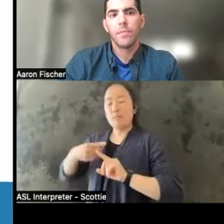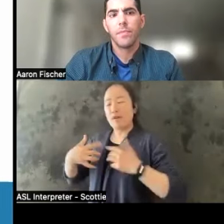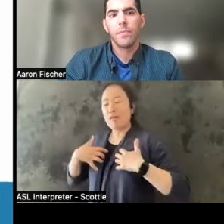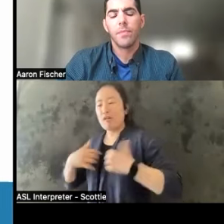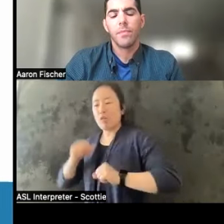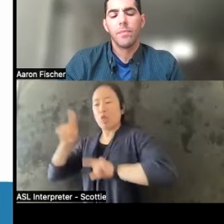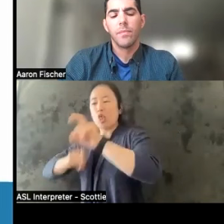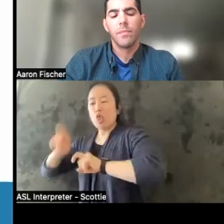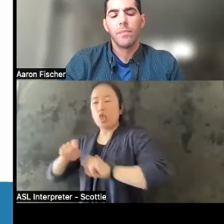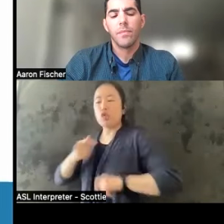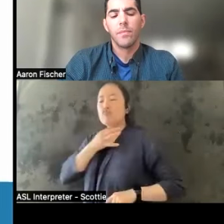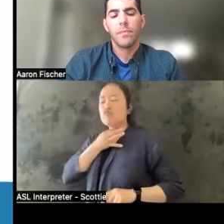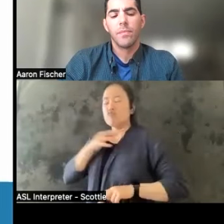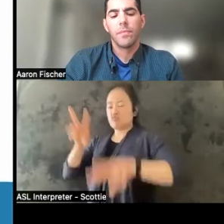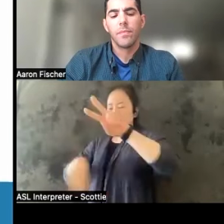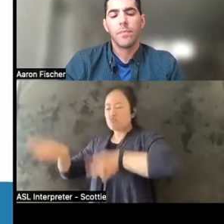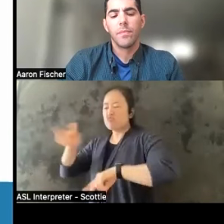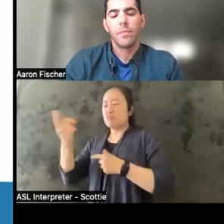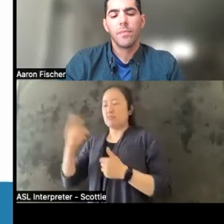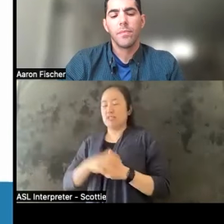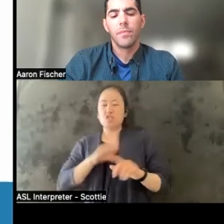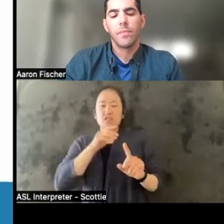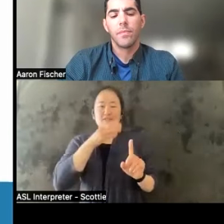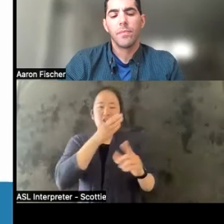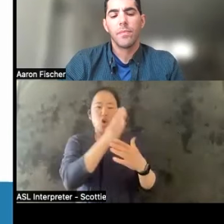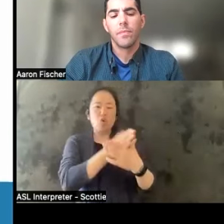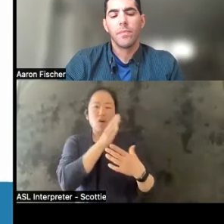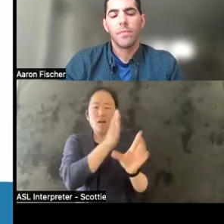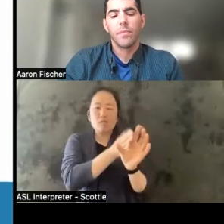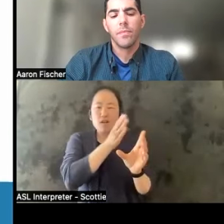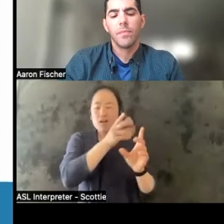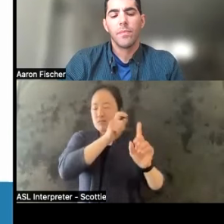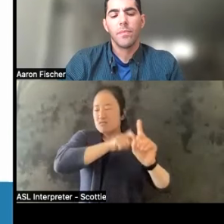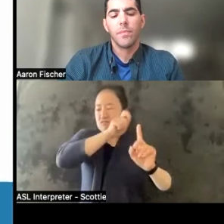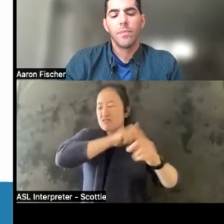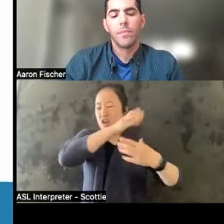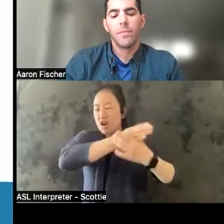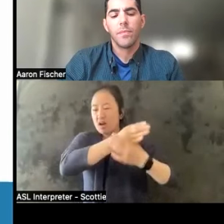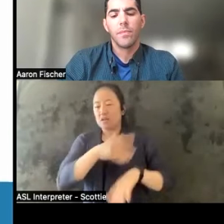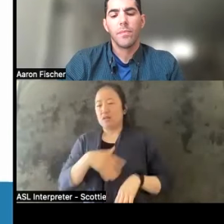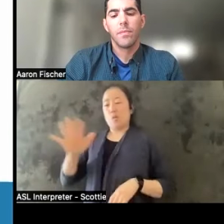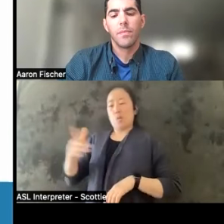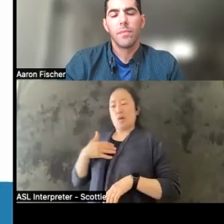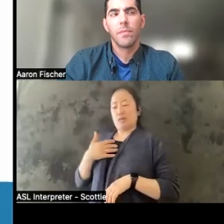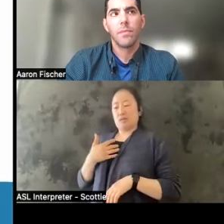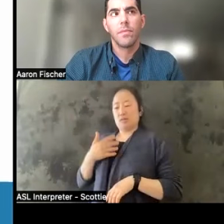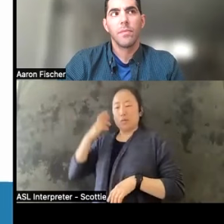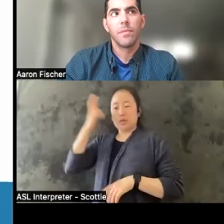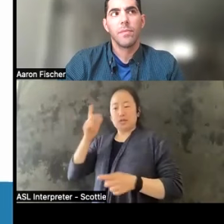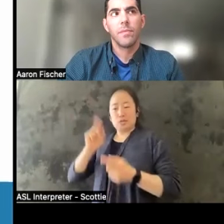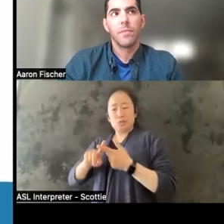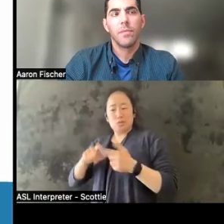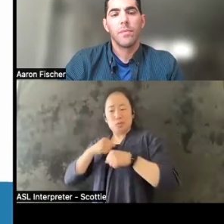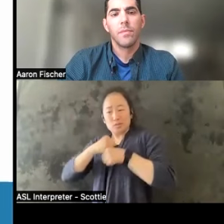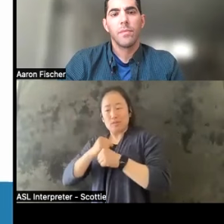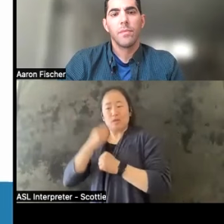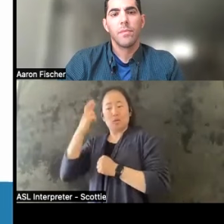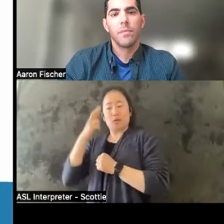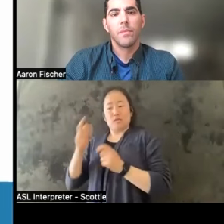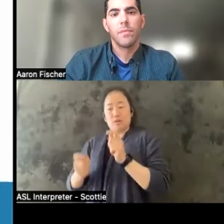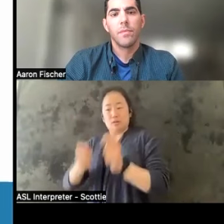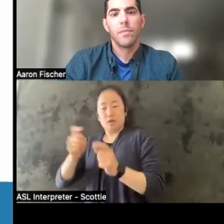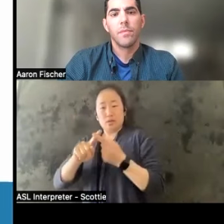harassment, failure to make a reasonable modification to a policy, or perhaps denying or failing to provide